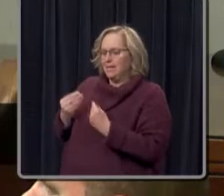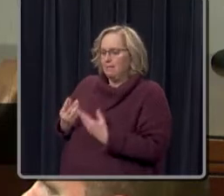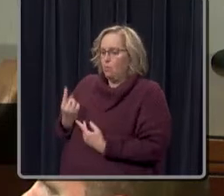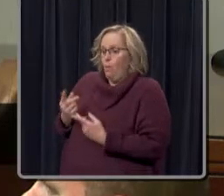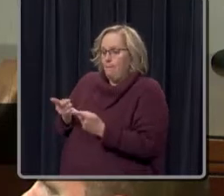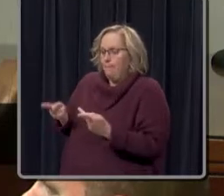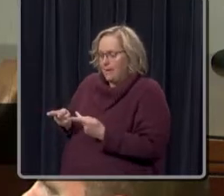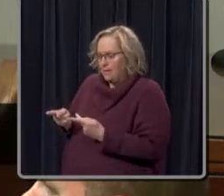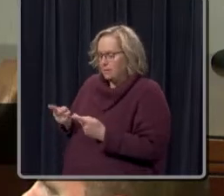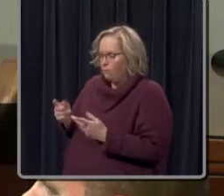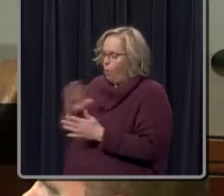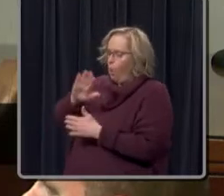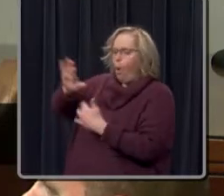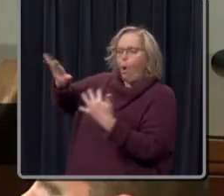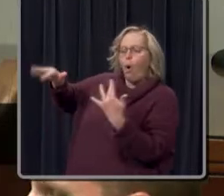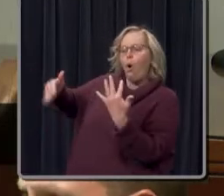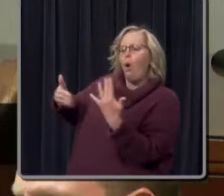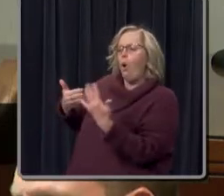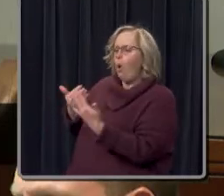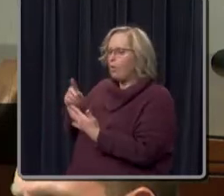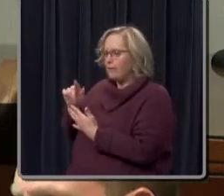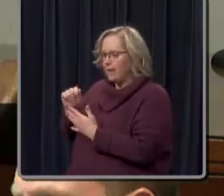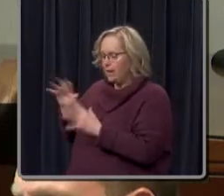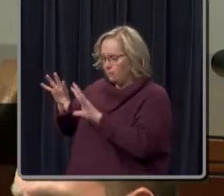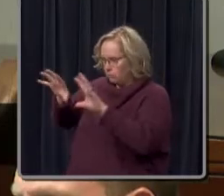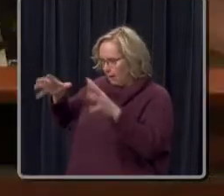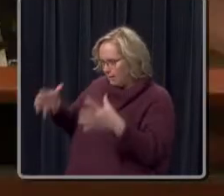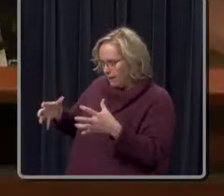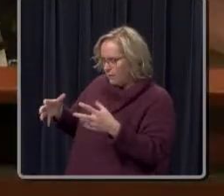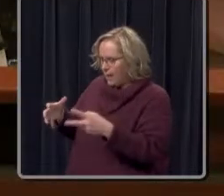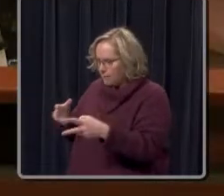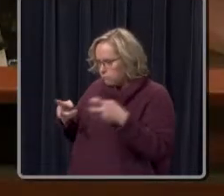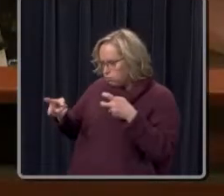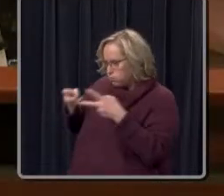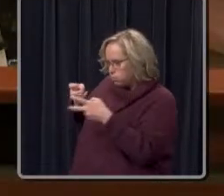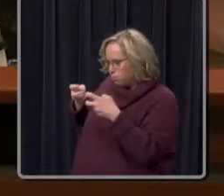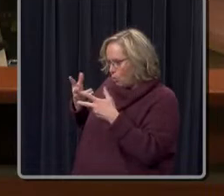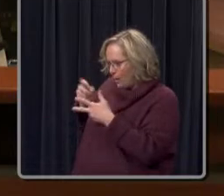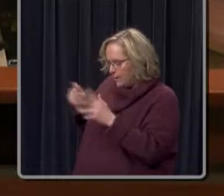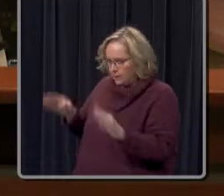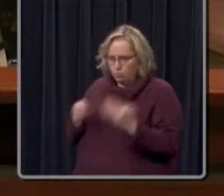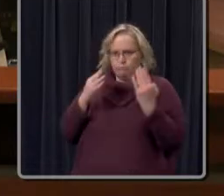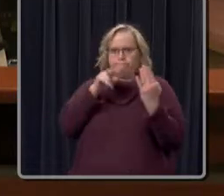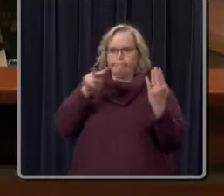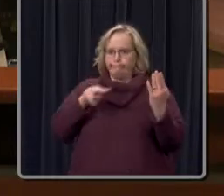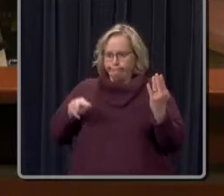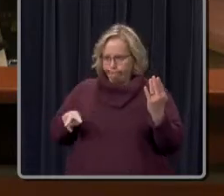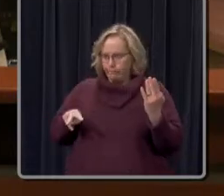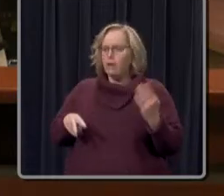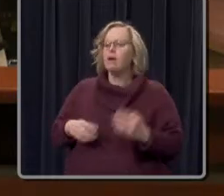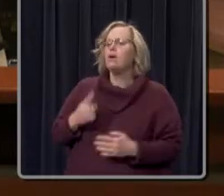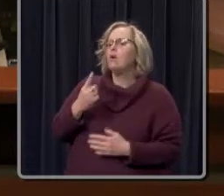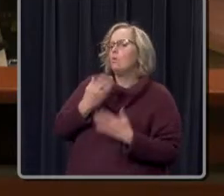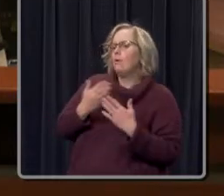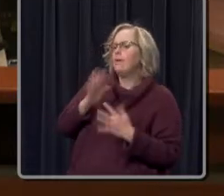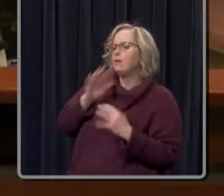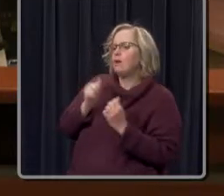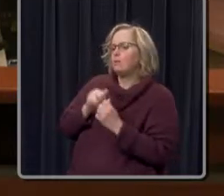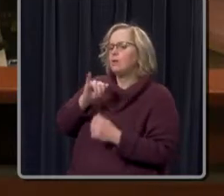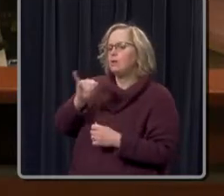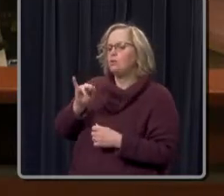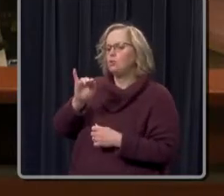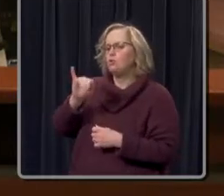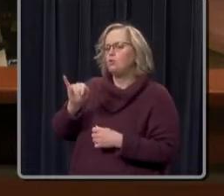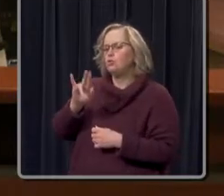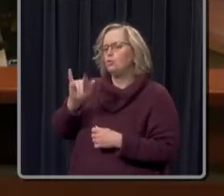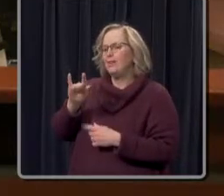that you want to look at. One of the things that I may add to, Julie talked earlier about just our principals meetings and what that looks like with